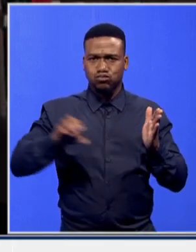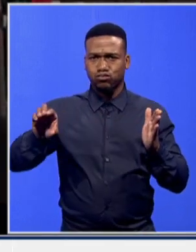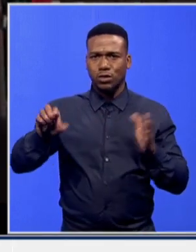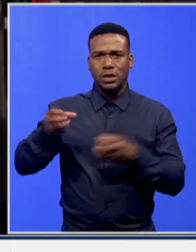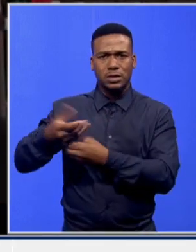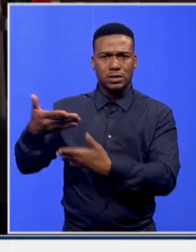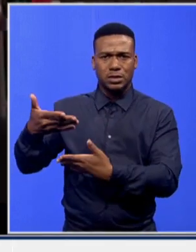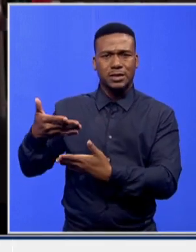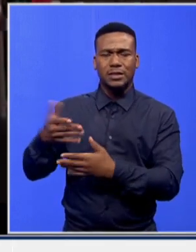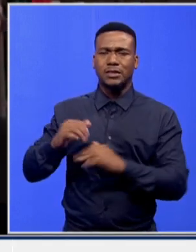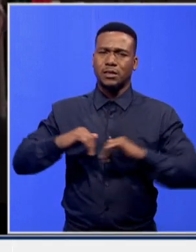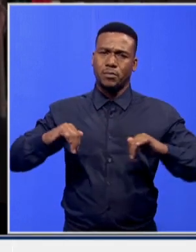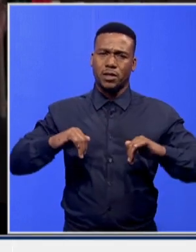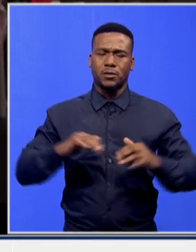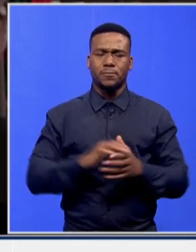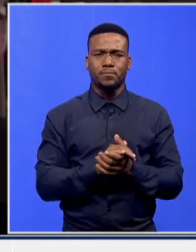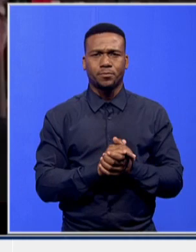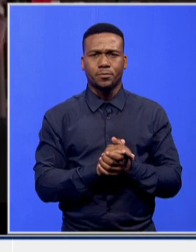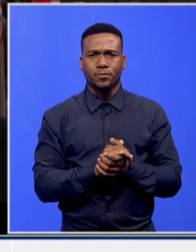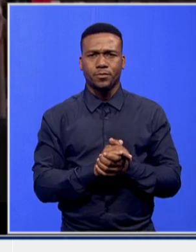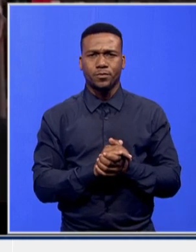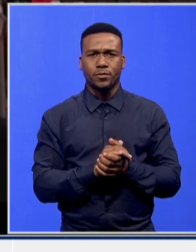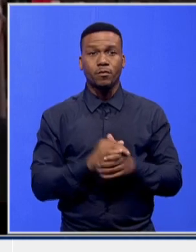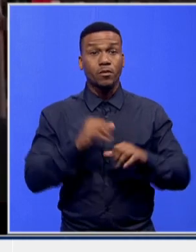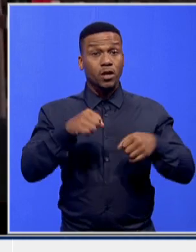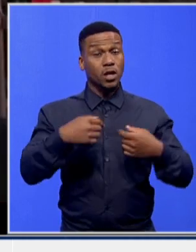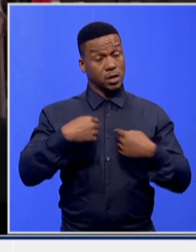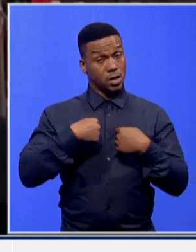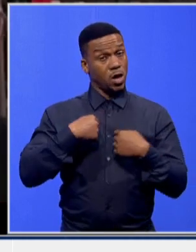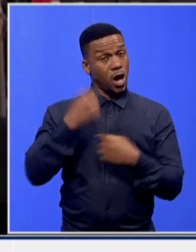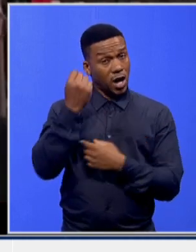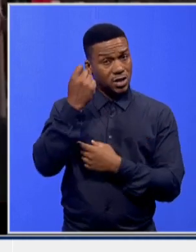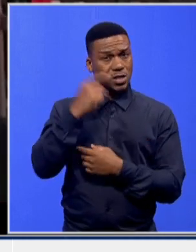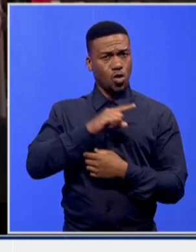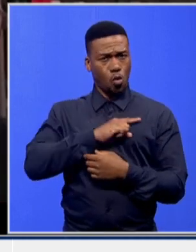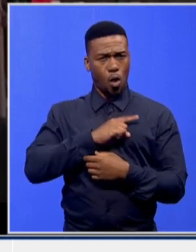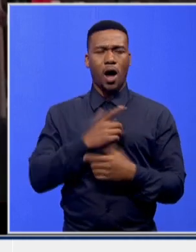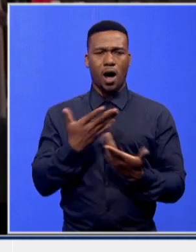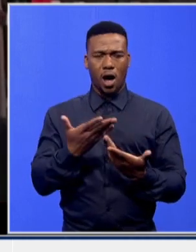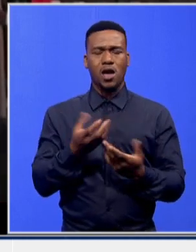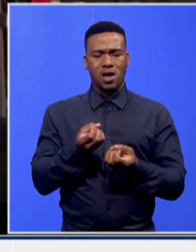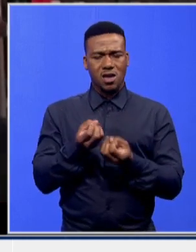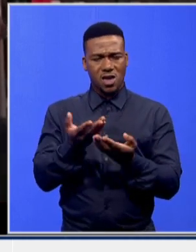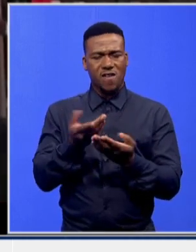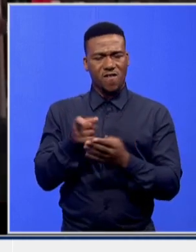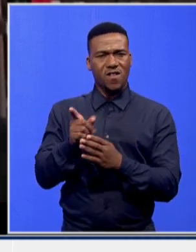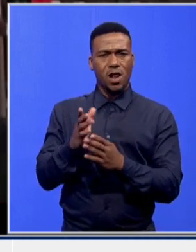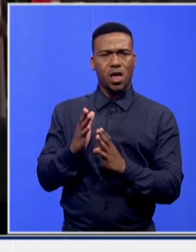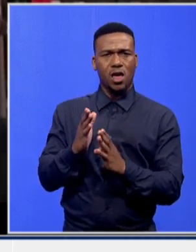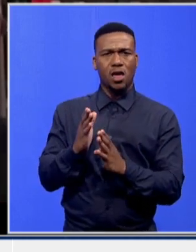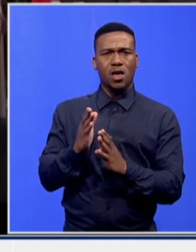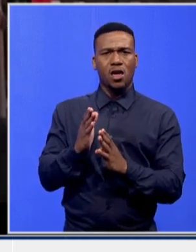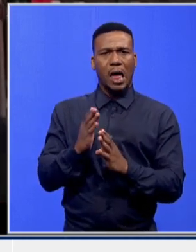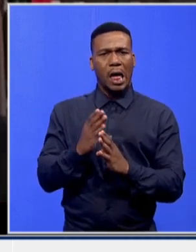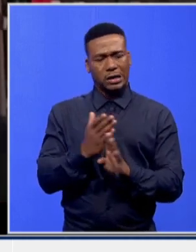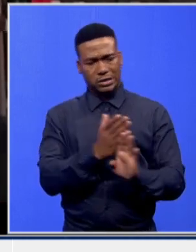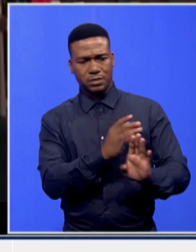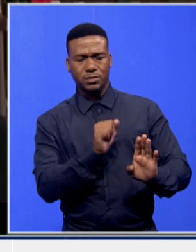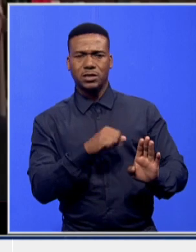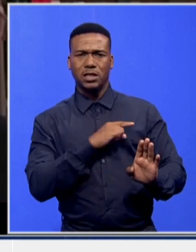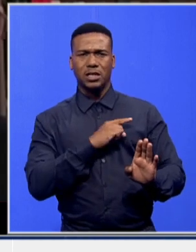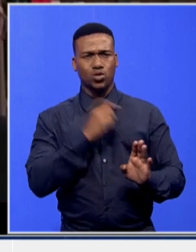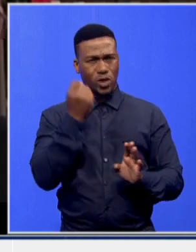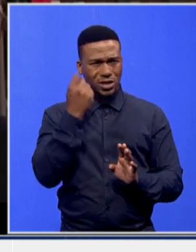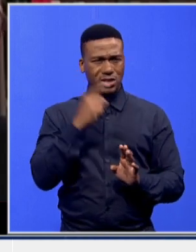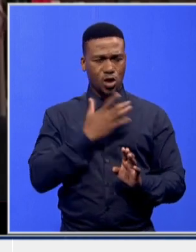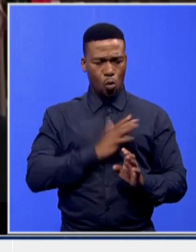here, and we understand that why this exemption is being granted to Eskom is to protect the credit rating of the power utility. But then